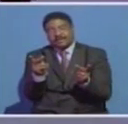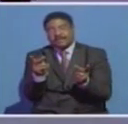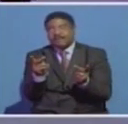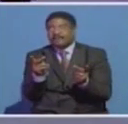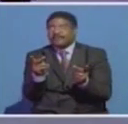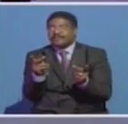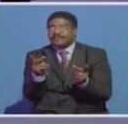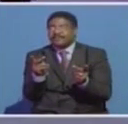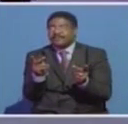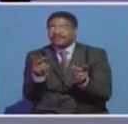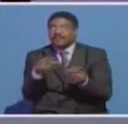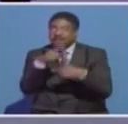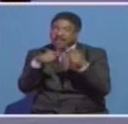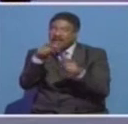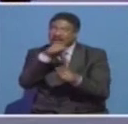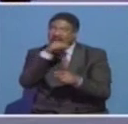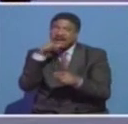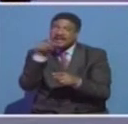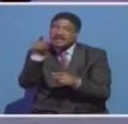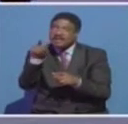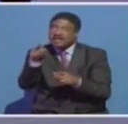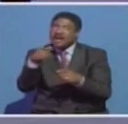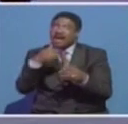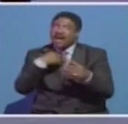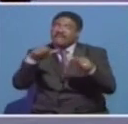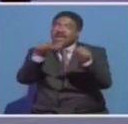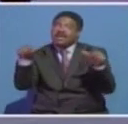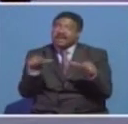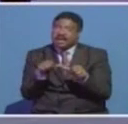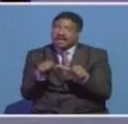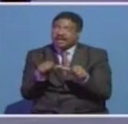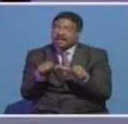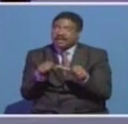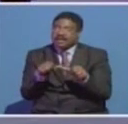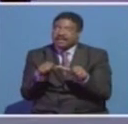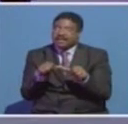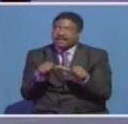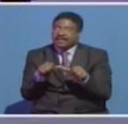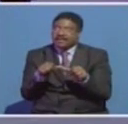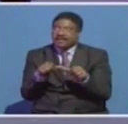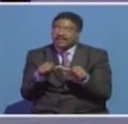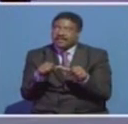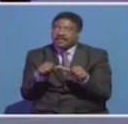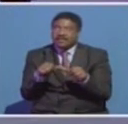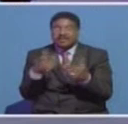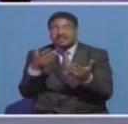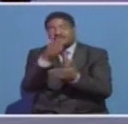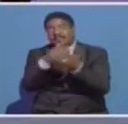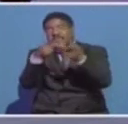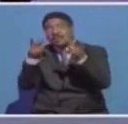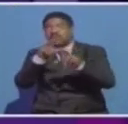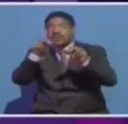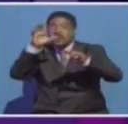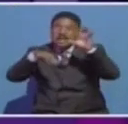yes. Still about agriculture, we've had some areas that complained about drought, prolonged drought, no rains, no